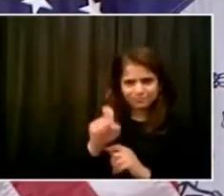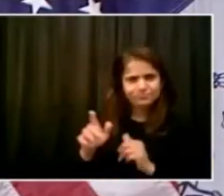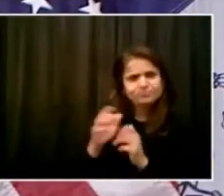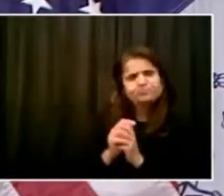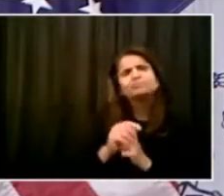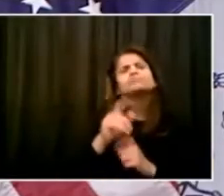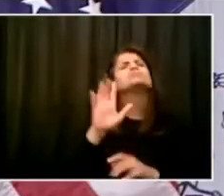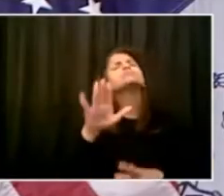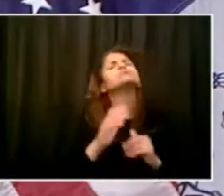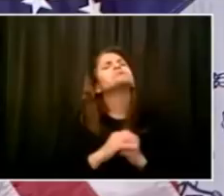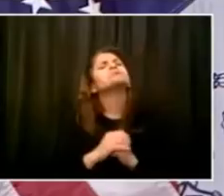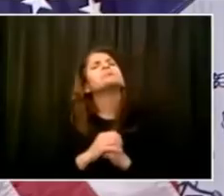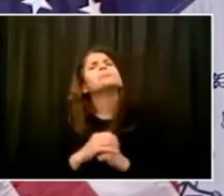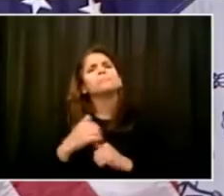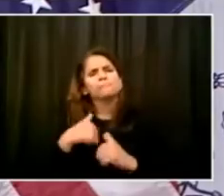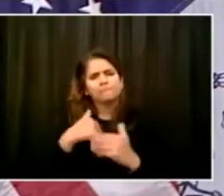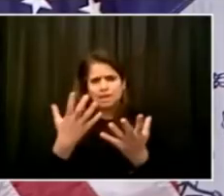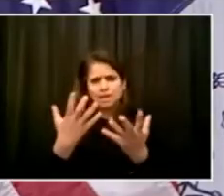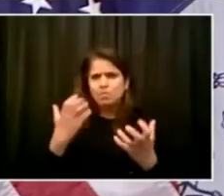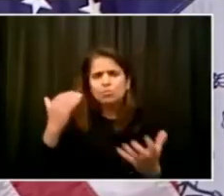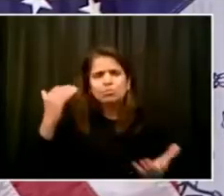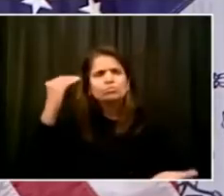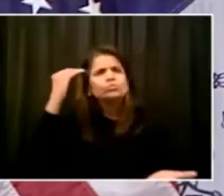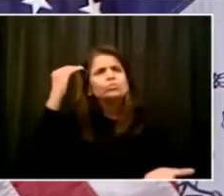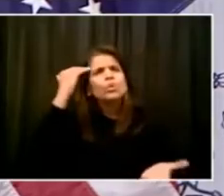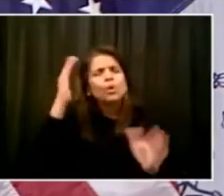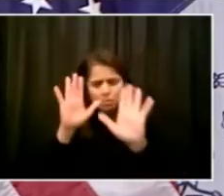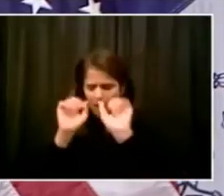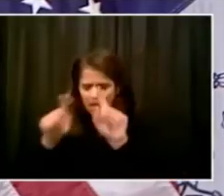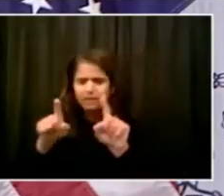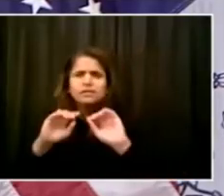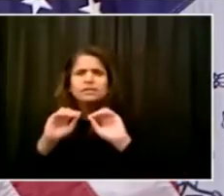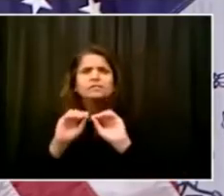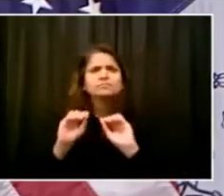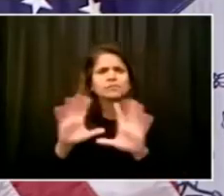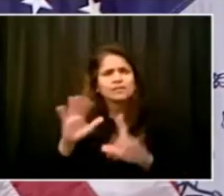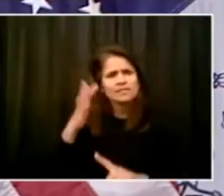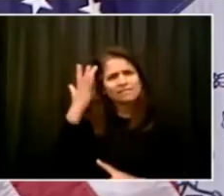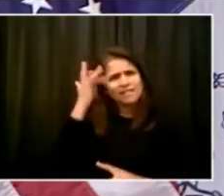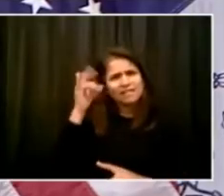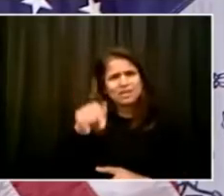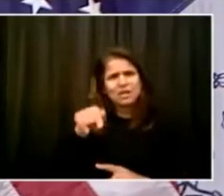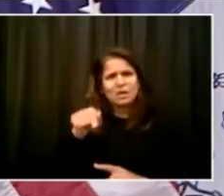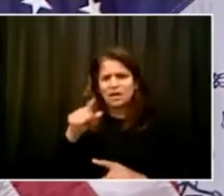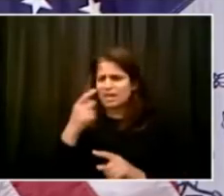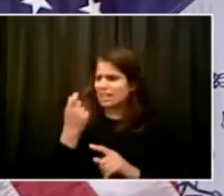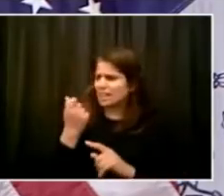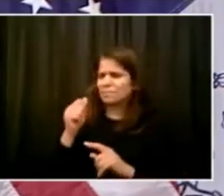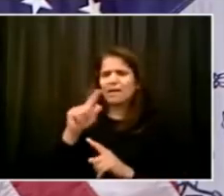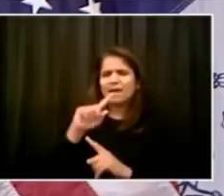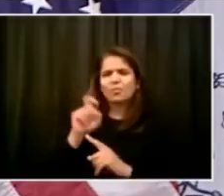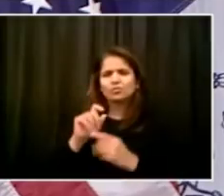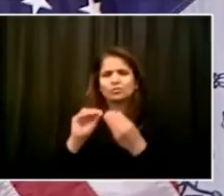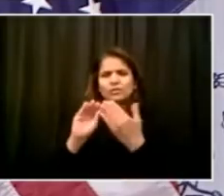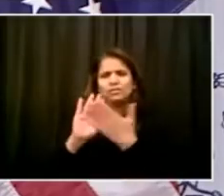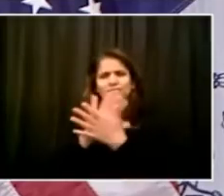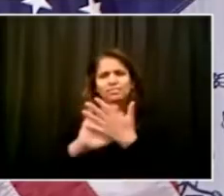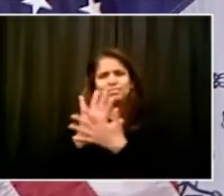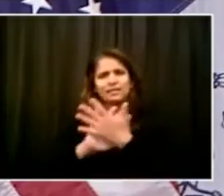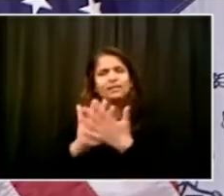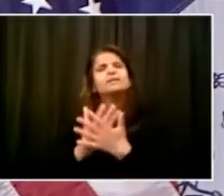way, that is the absence of vaccination, is the fact that so many kids are not vaccinated who would have been